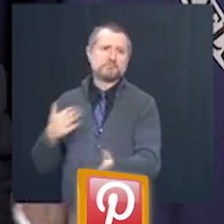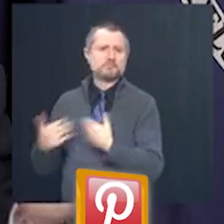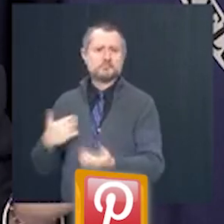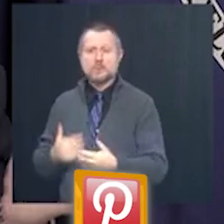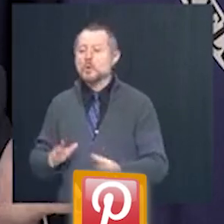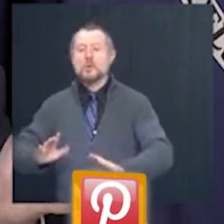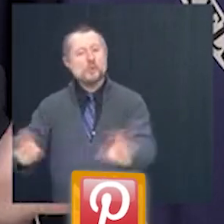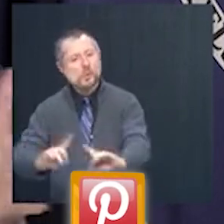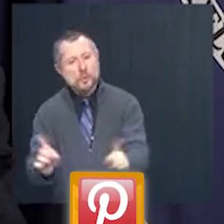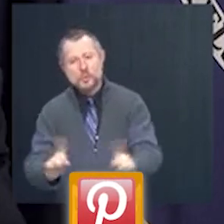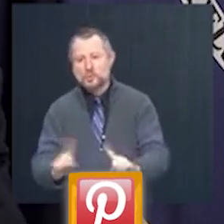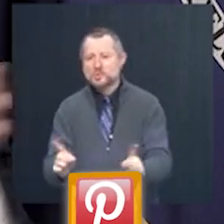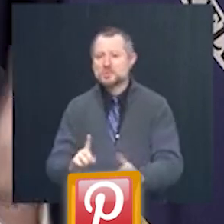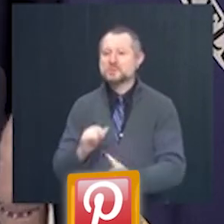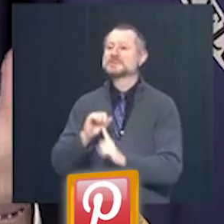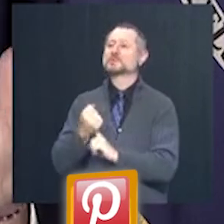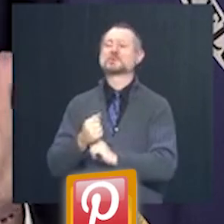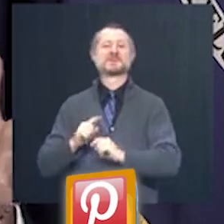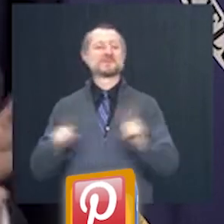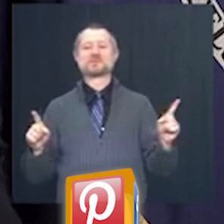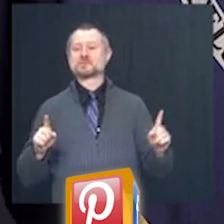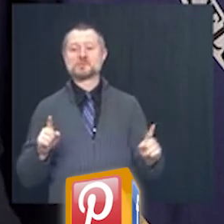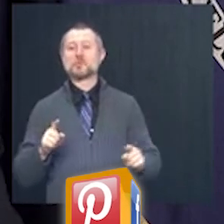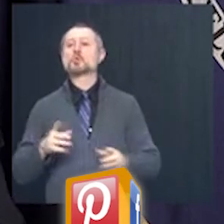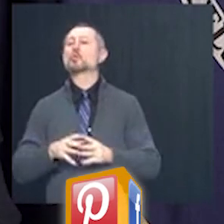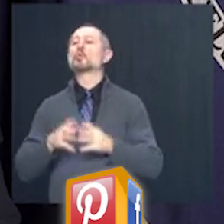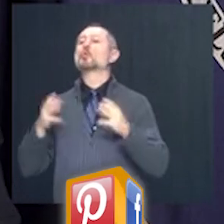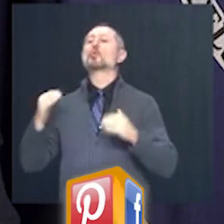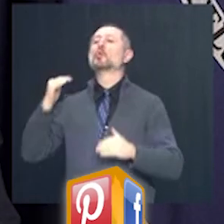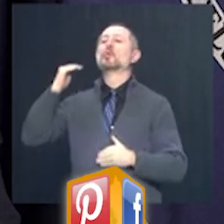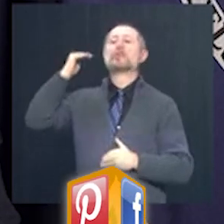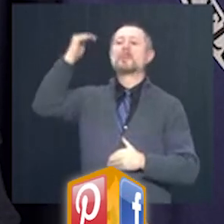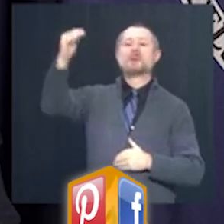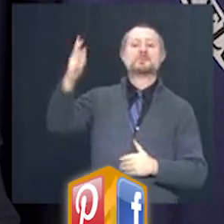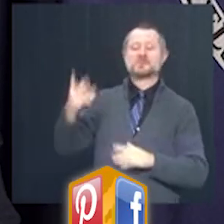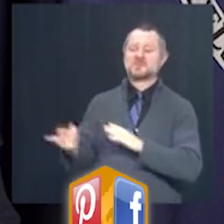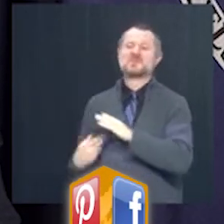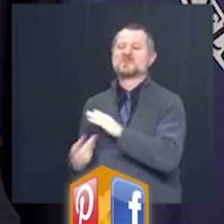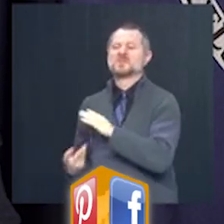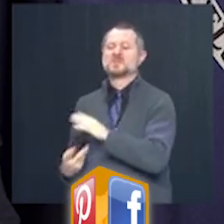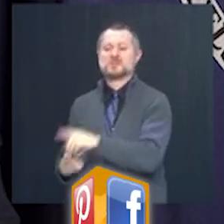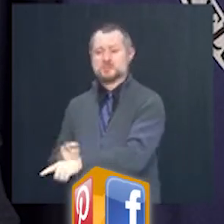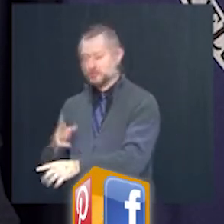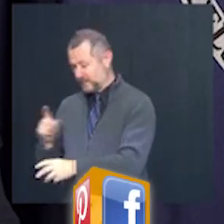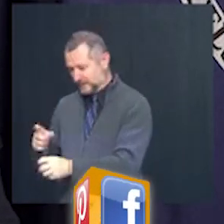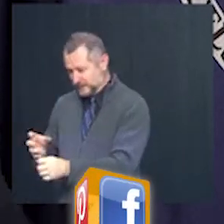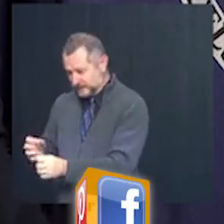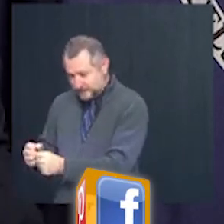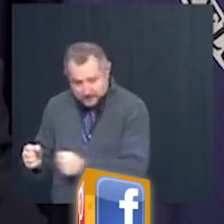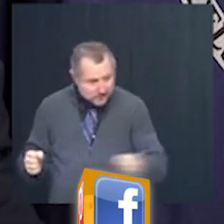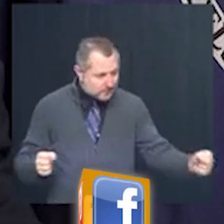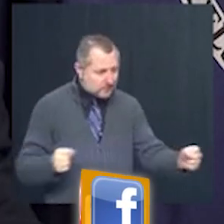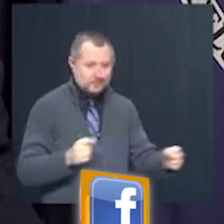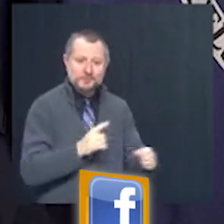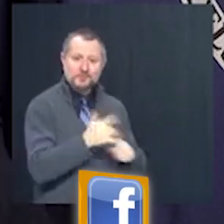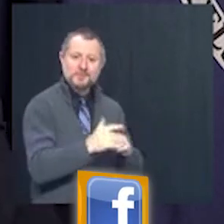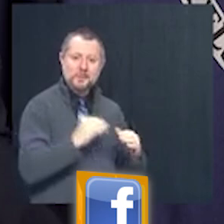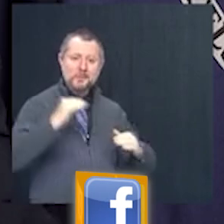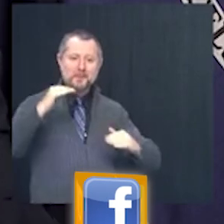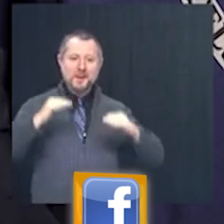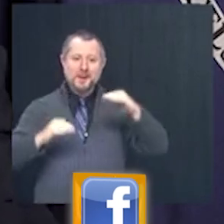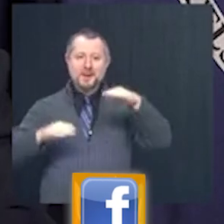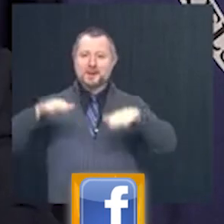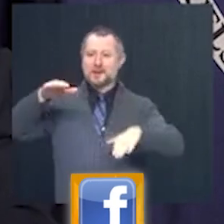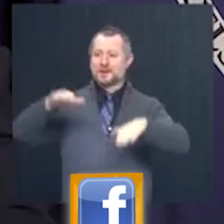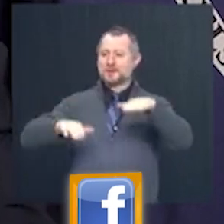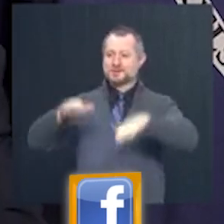this is a different situation. The volume is too high. You have to not accept that person when they come